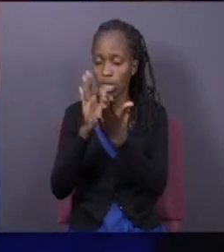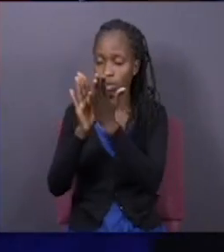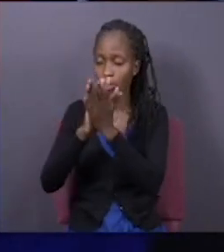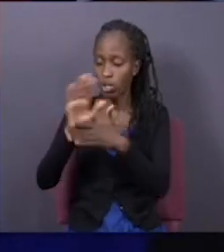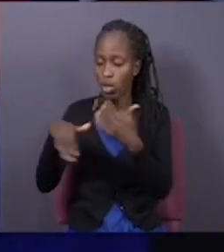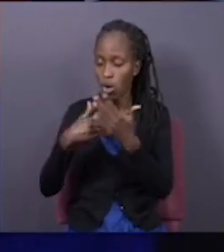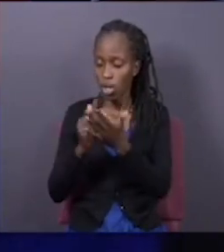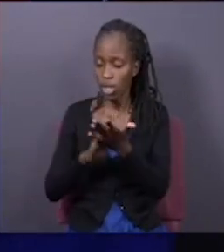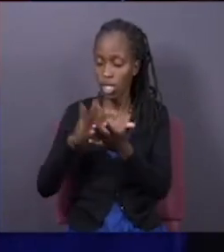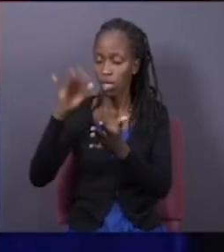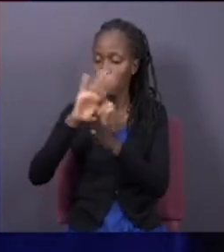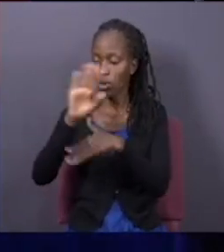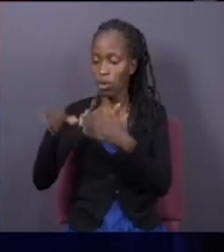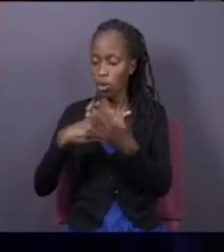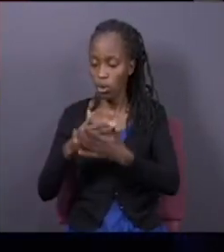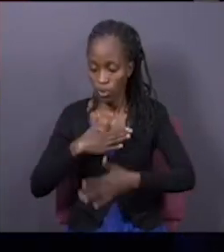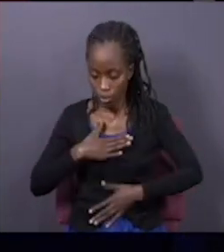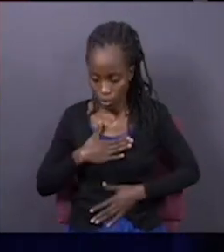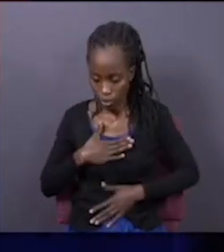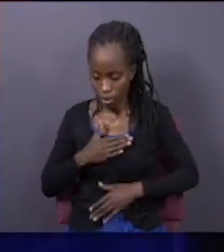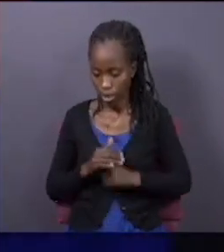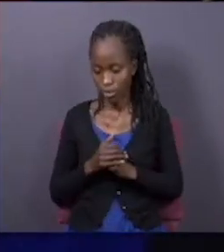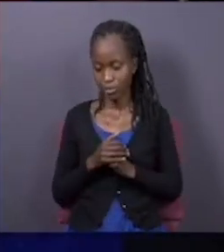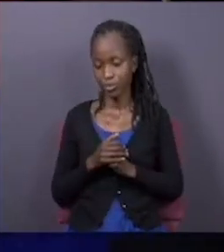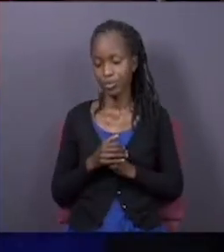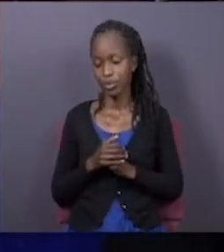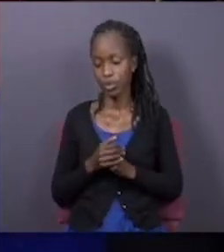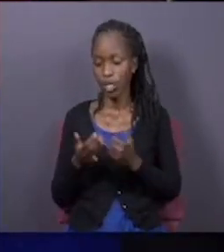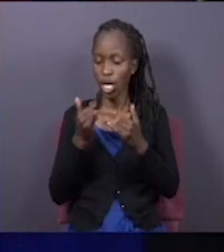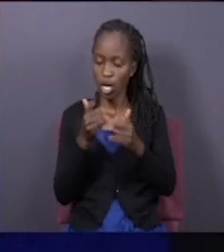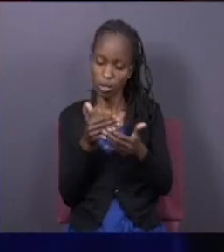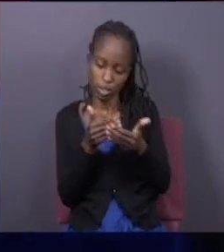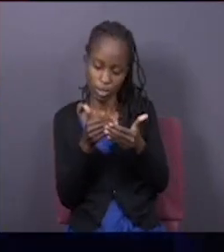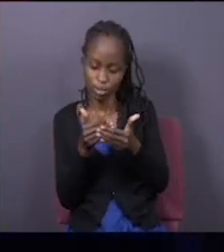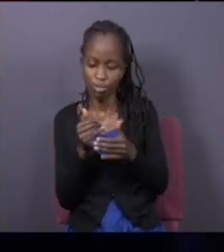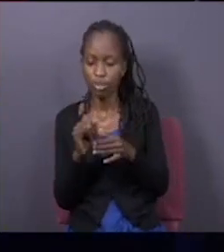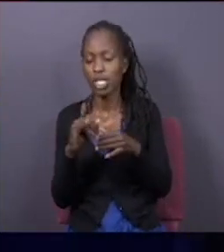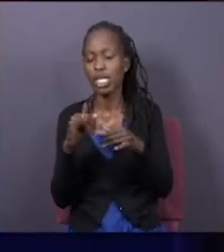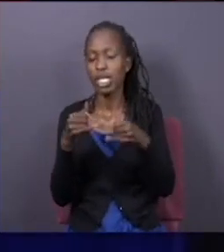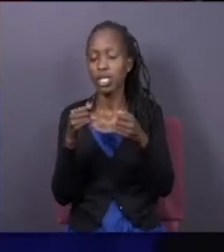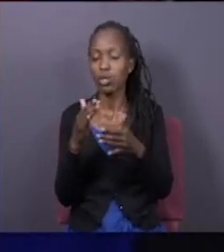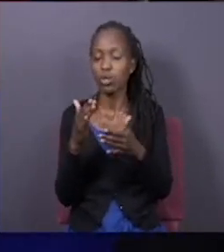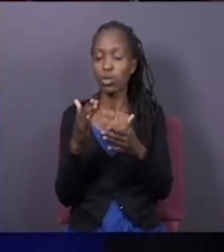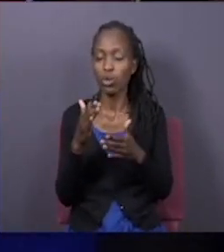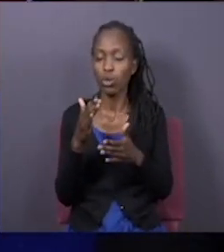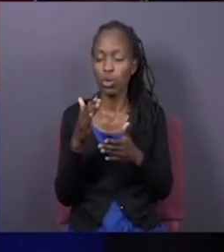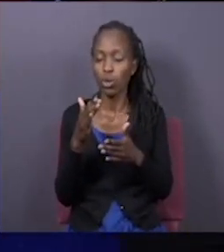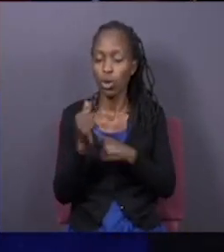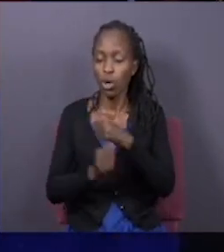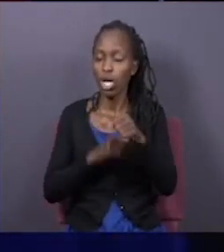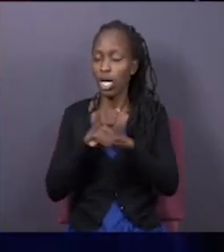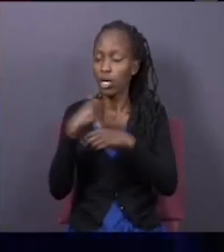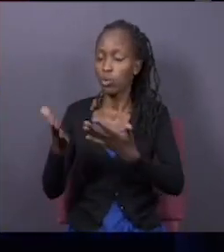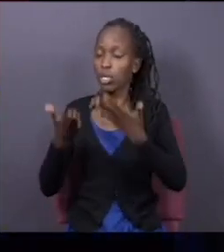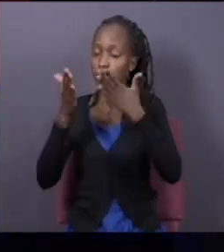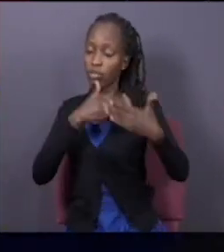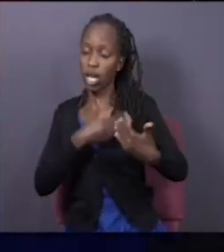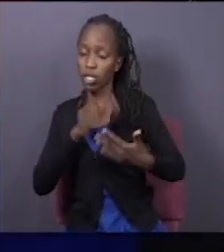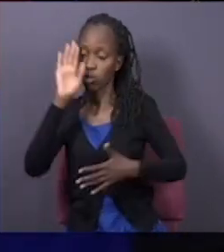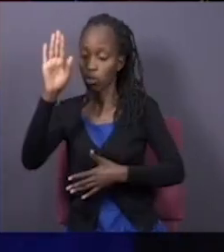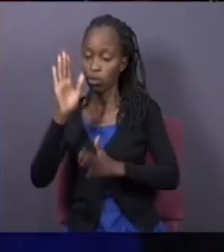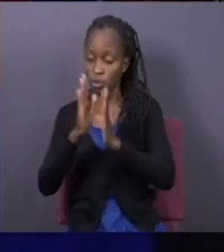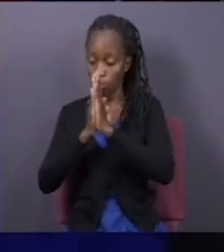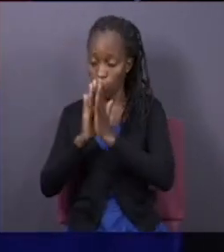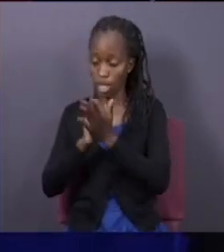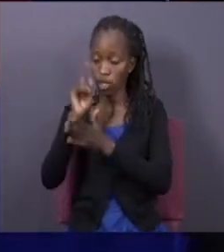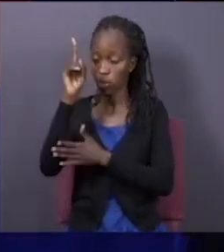glory, and all the honor. And as we stand at the threshold of a new year, we abandon our hearts to You. We ask and pray that You may